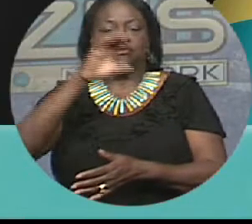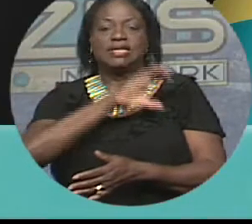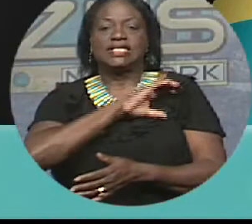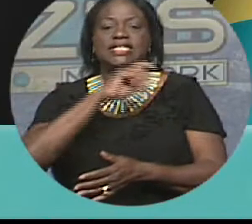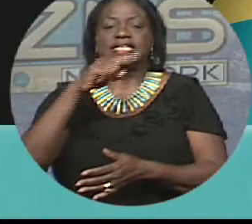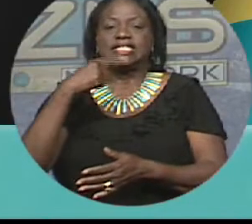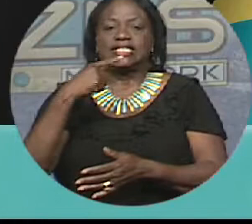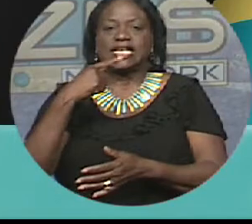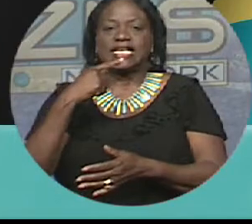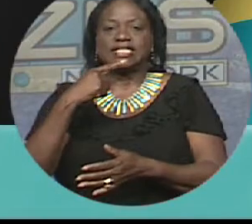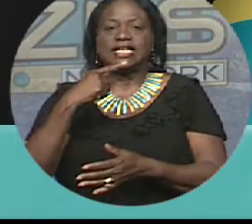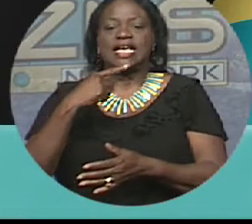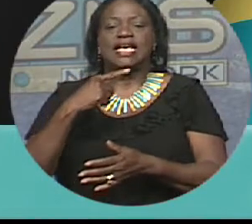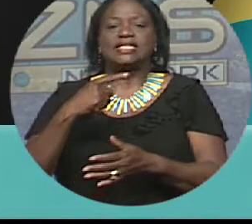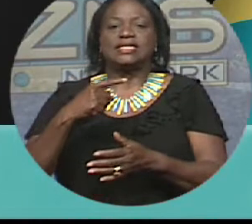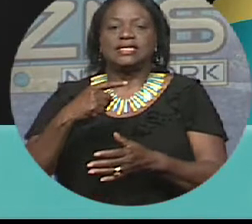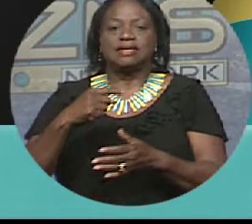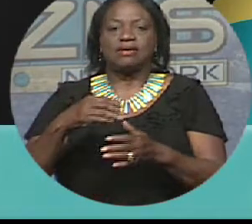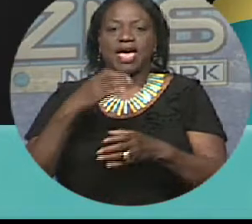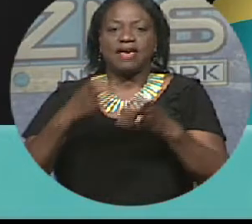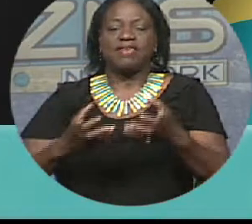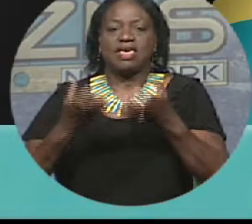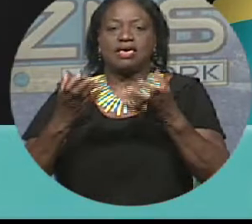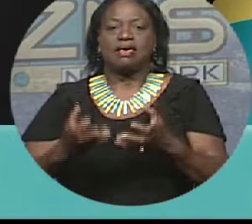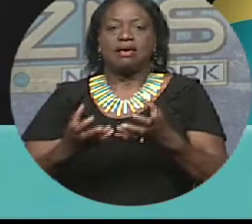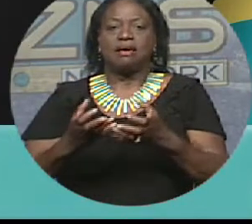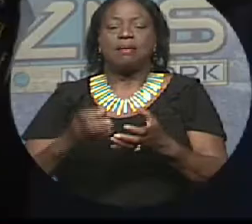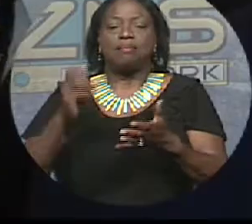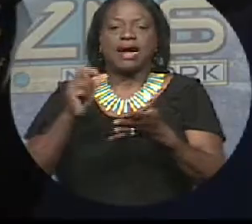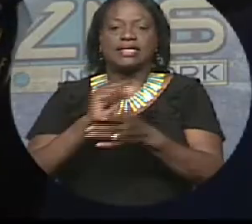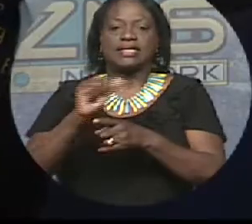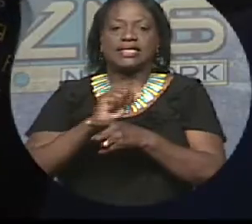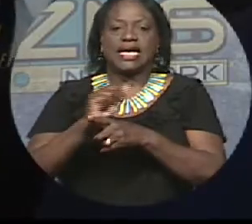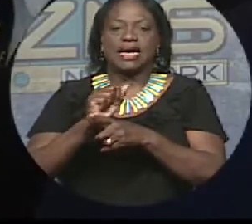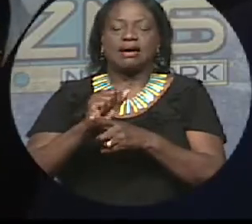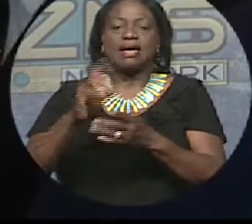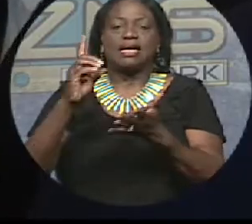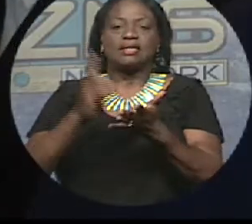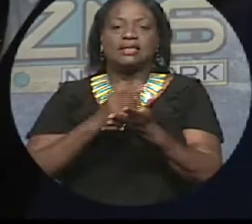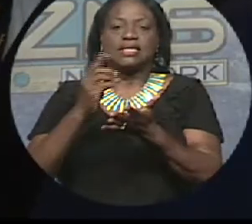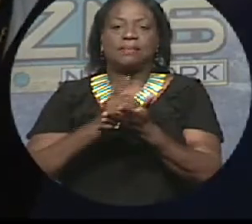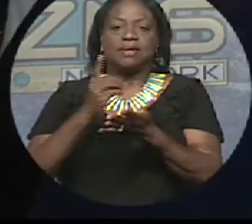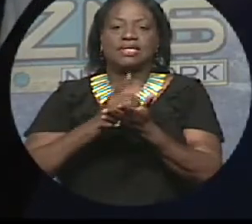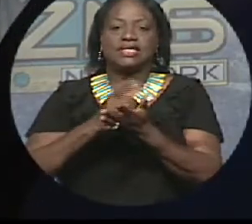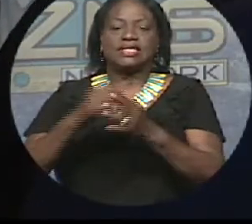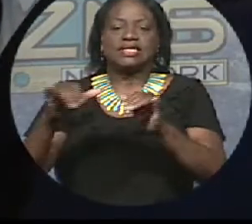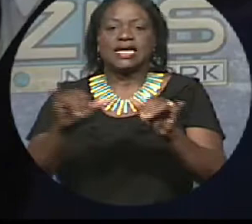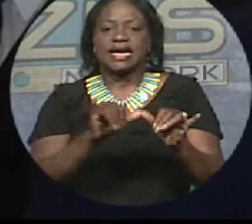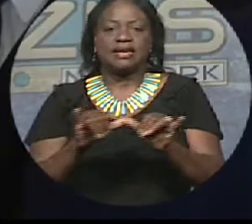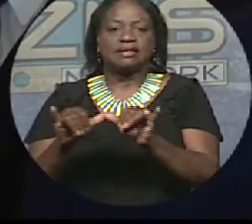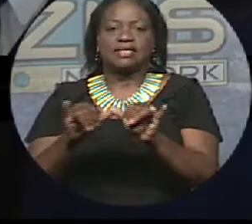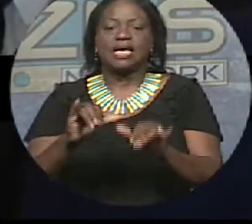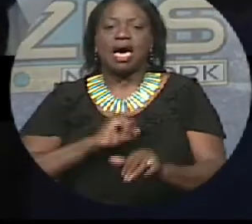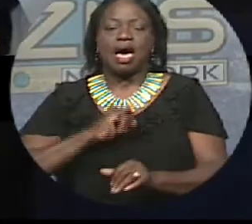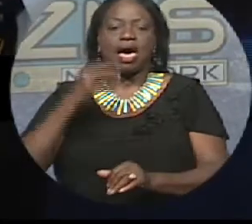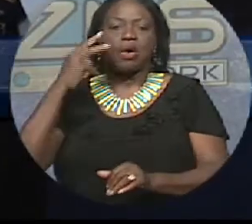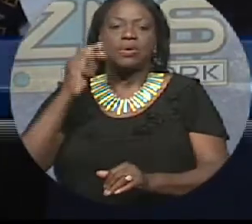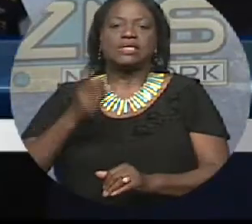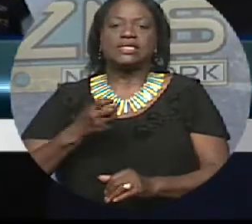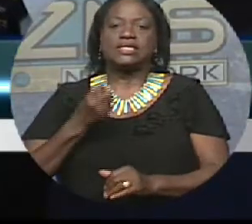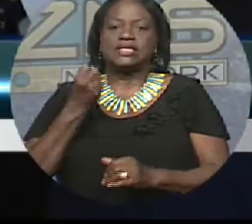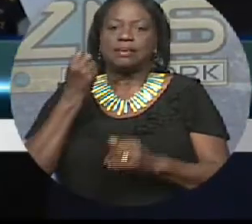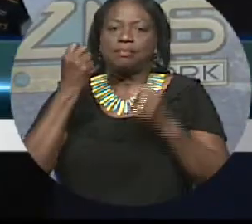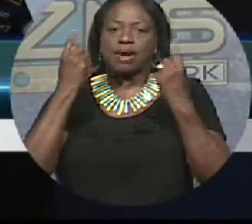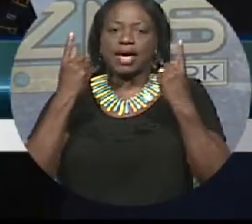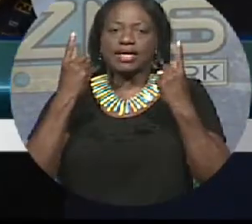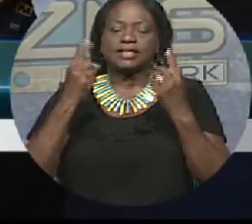criticisms against this Christie administration, as to practicing double standards. I'm always surprised when they set